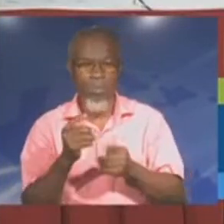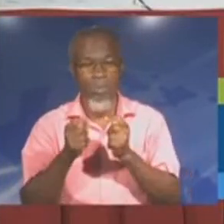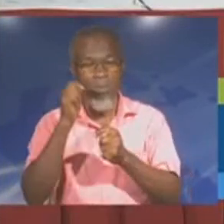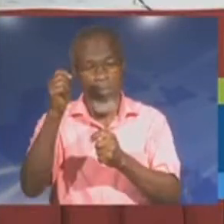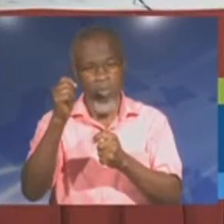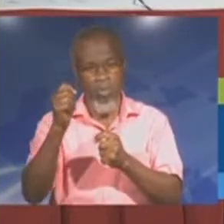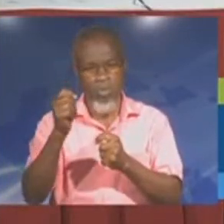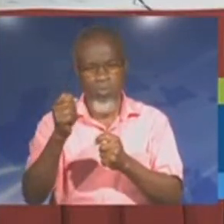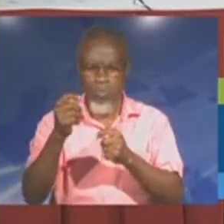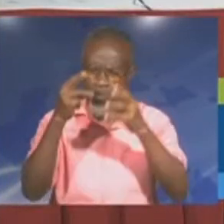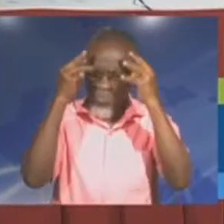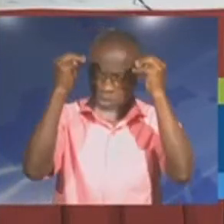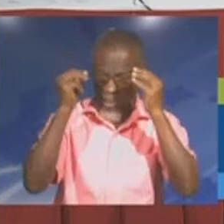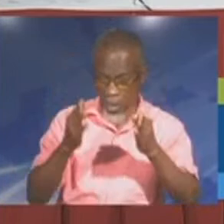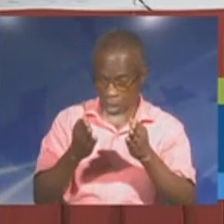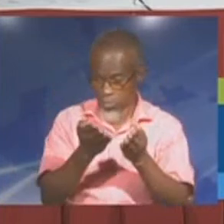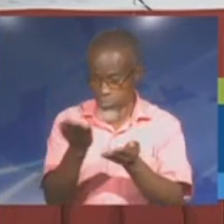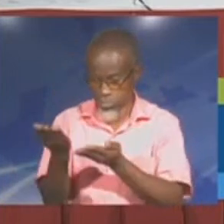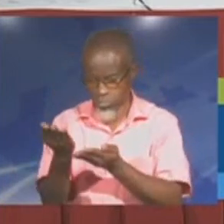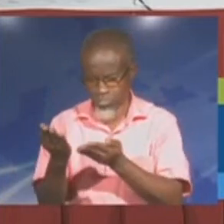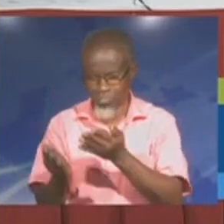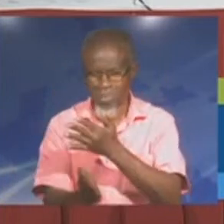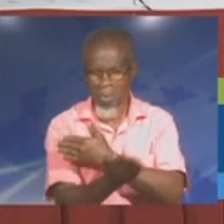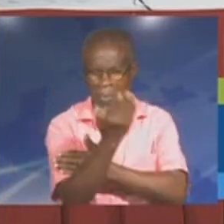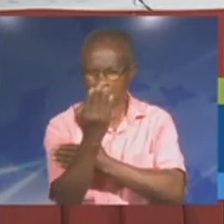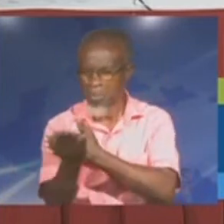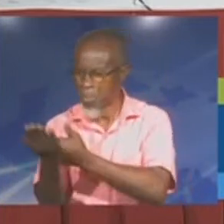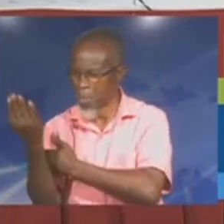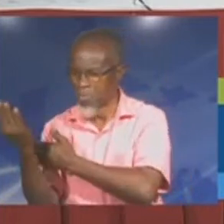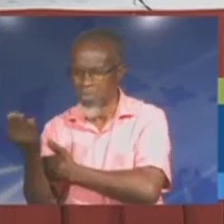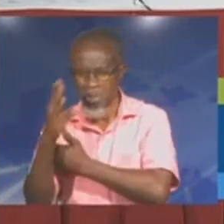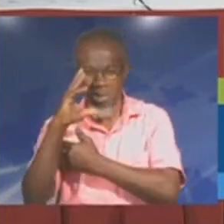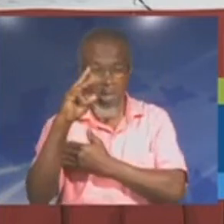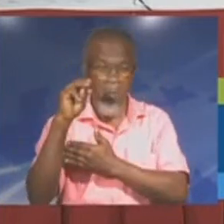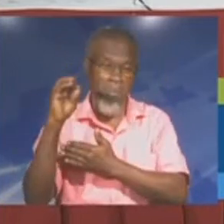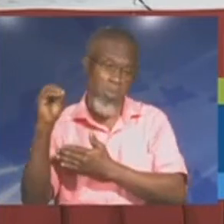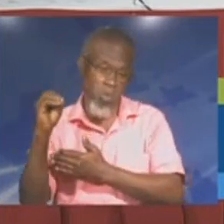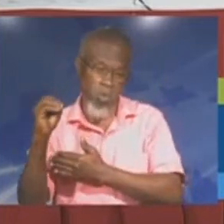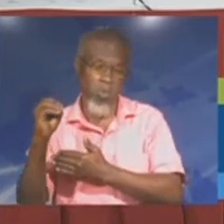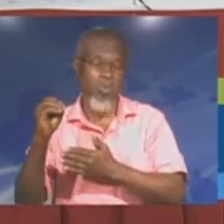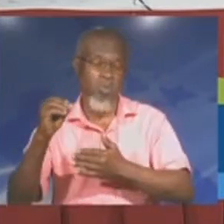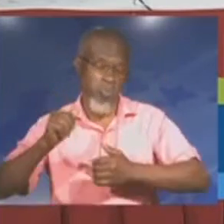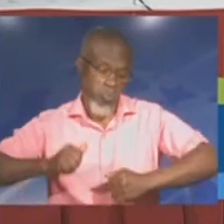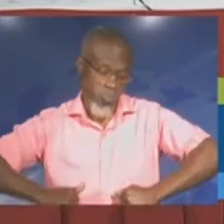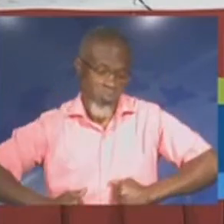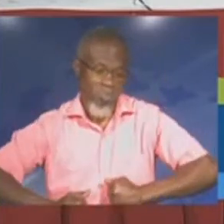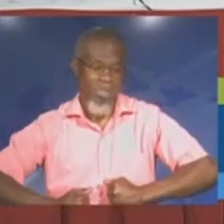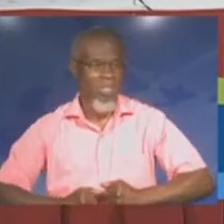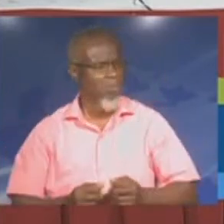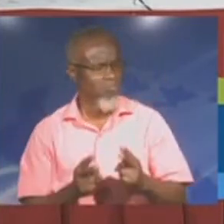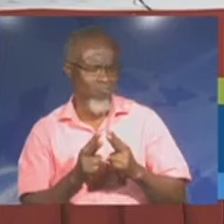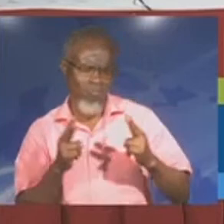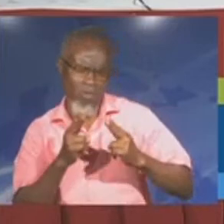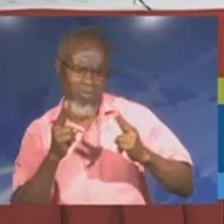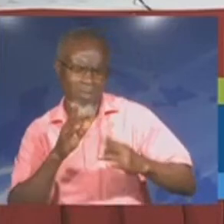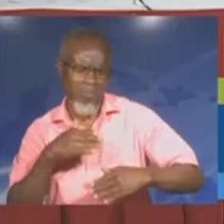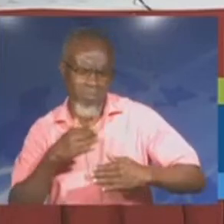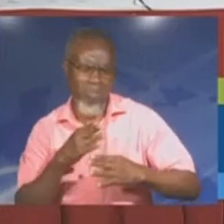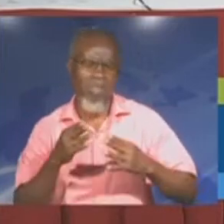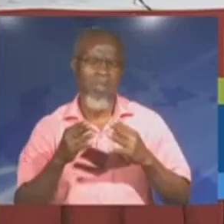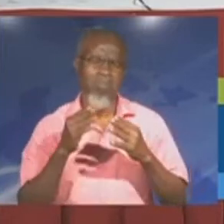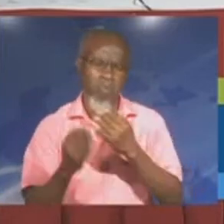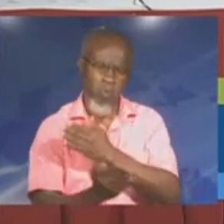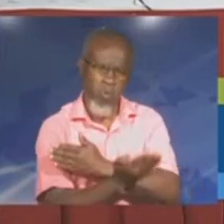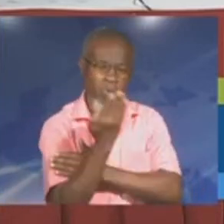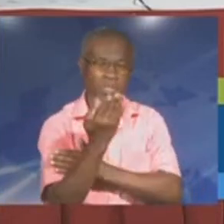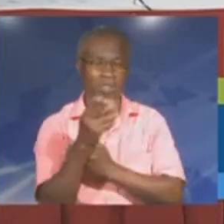Minister. Thank you very much, Al. Good morning. Good morning, Dr. Parashram, and very good morning to our nursing